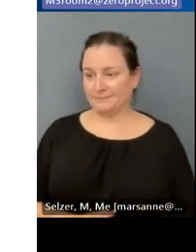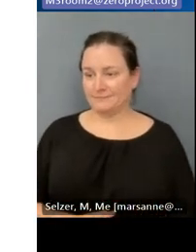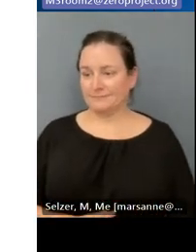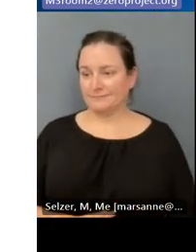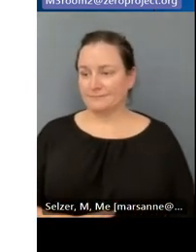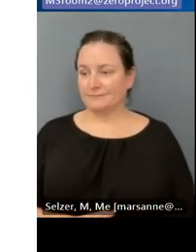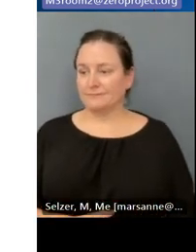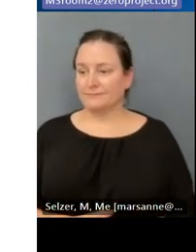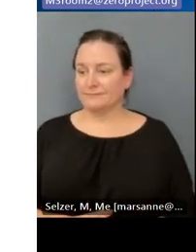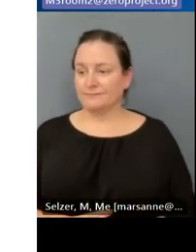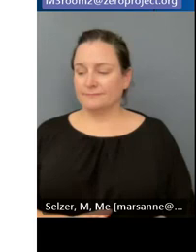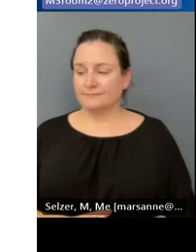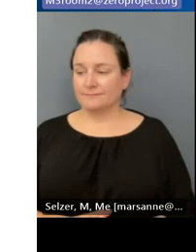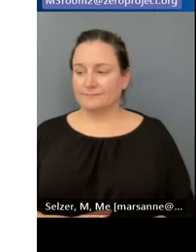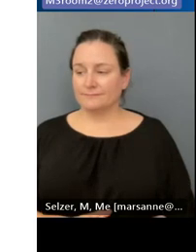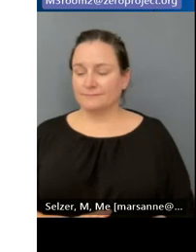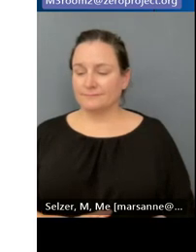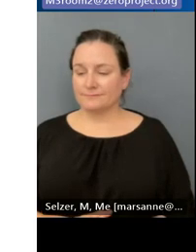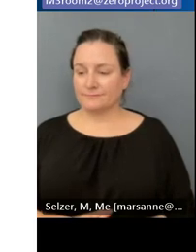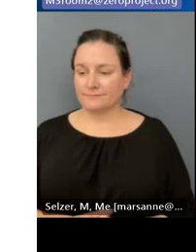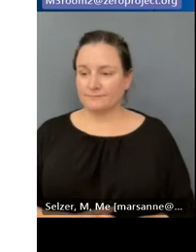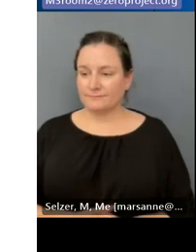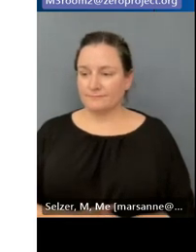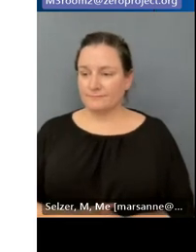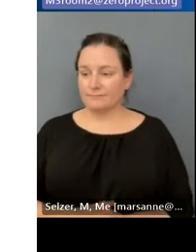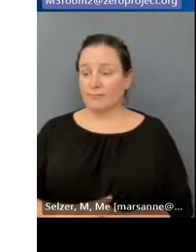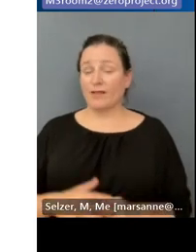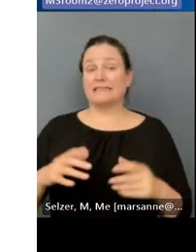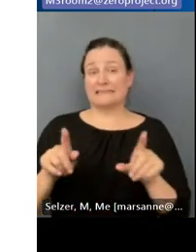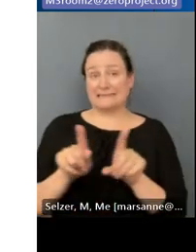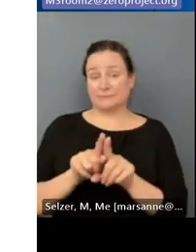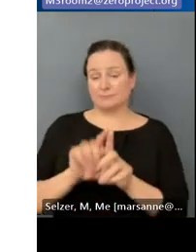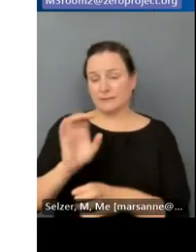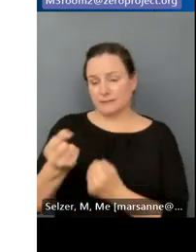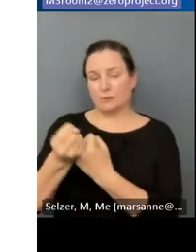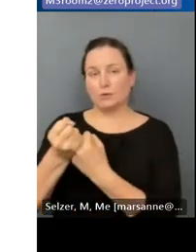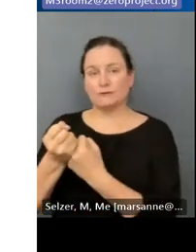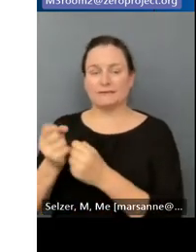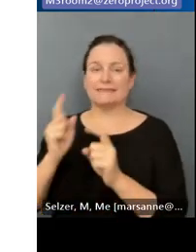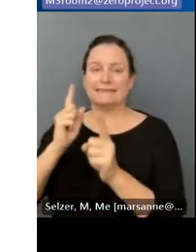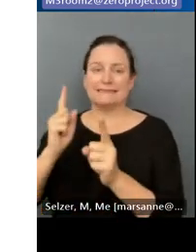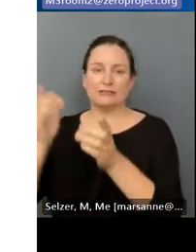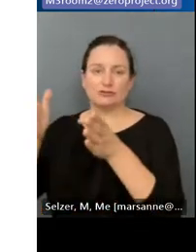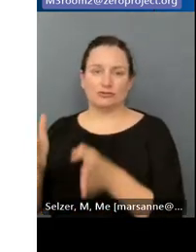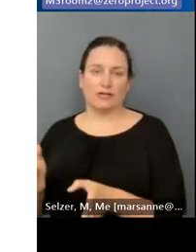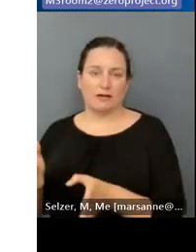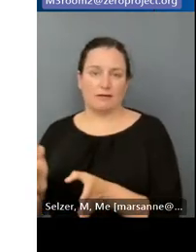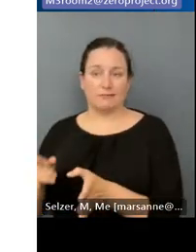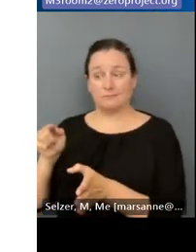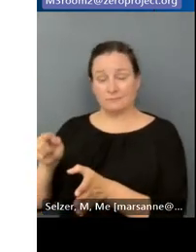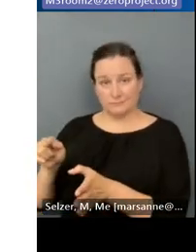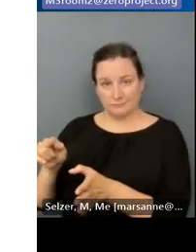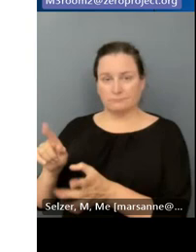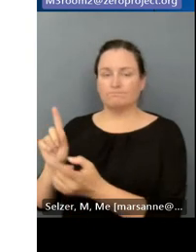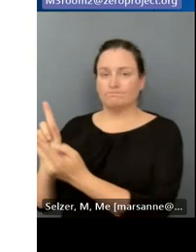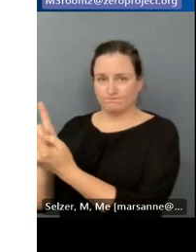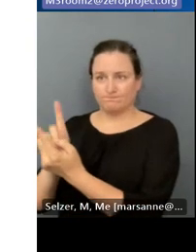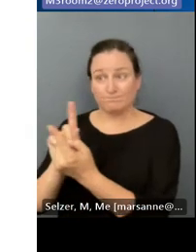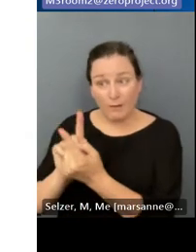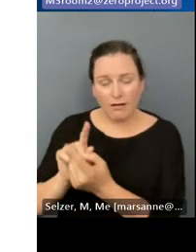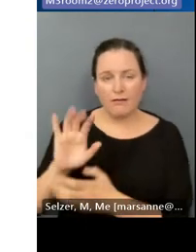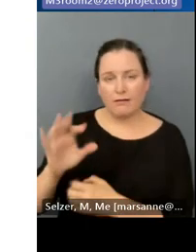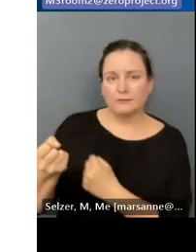process. But in third moment is the support and training for teacher. We support enough teachers and schools. Activities are